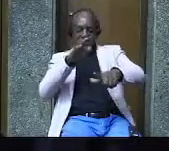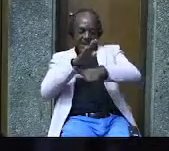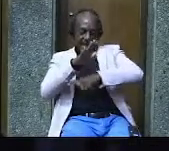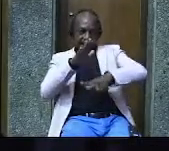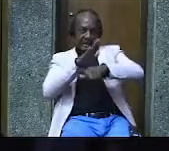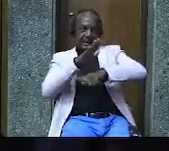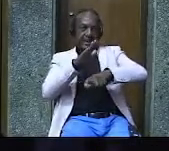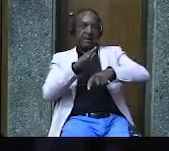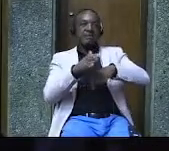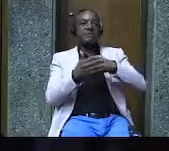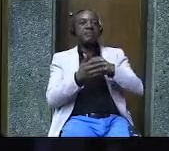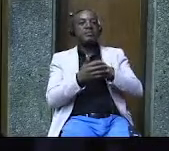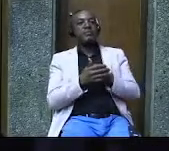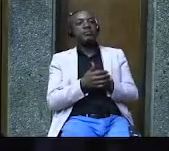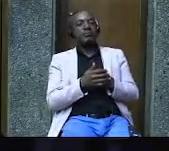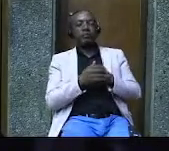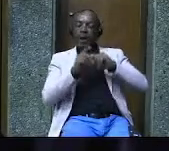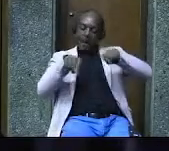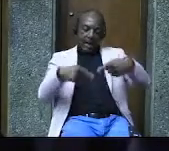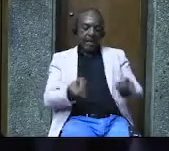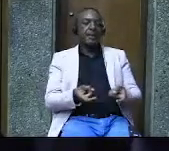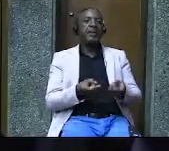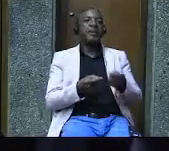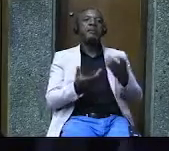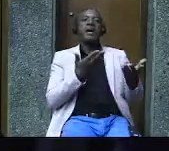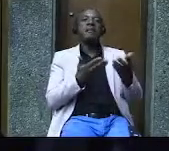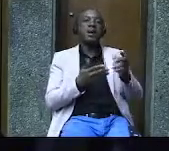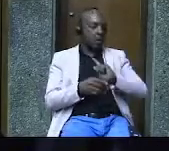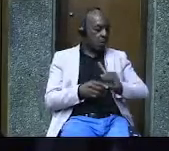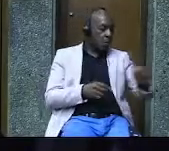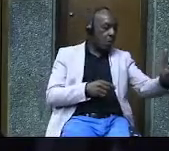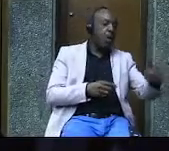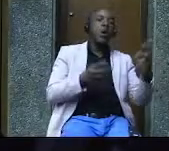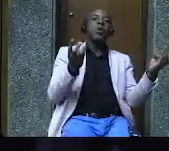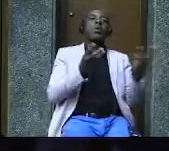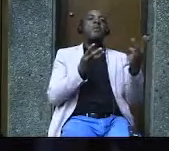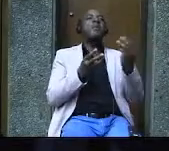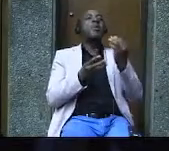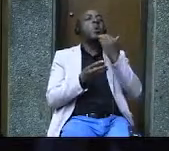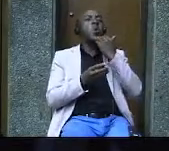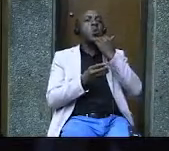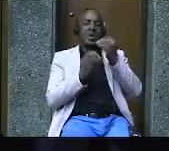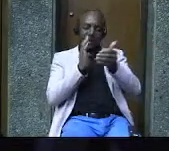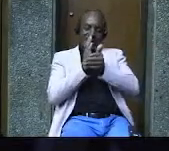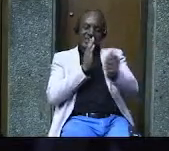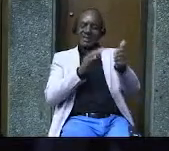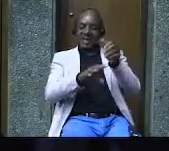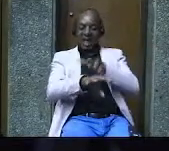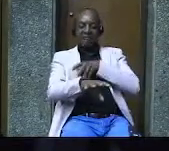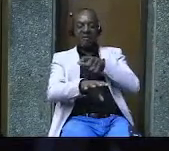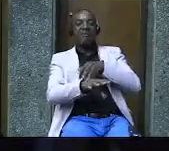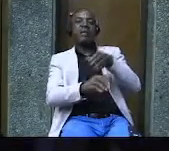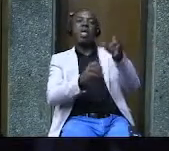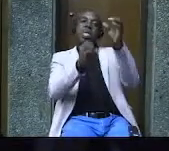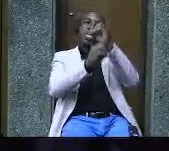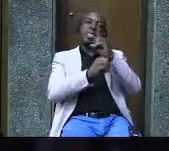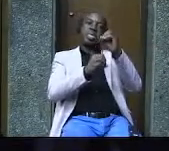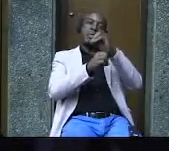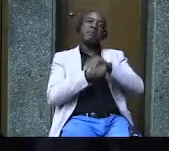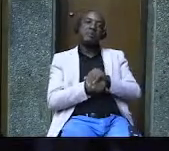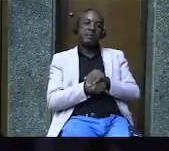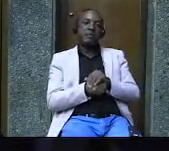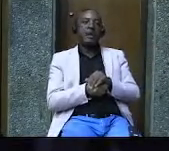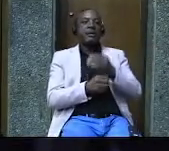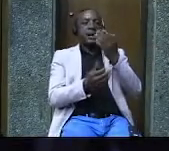iphidisa ha o se ke wa latwa batho ba dutsing ba sna interest ho lema ba kenywe ka ra di farm ha o kenywe